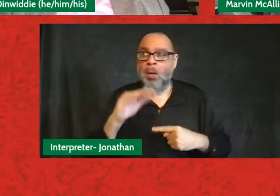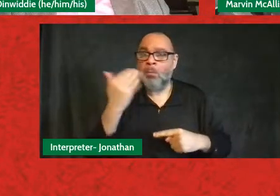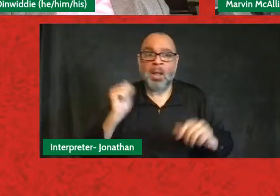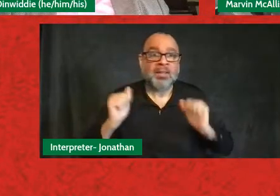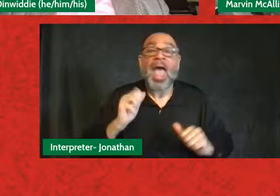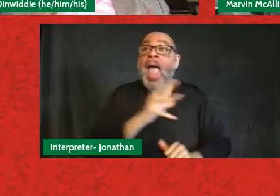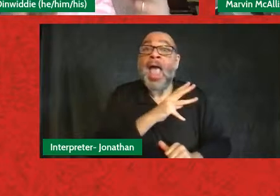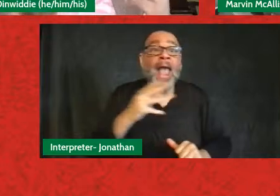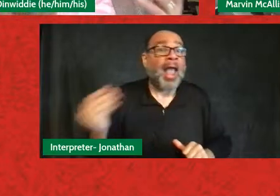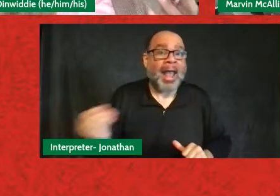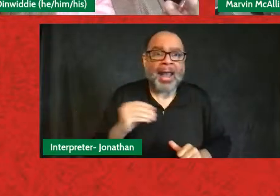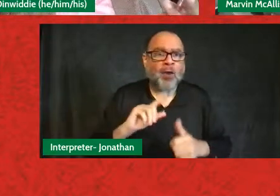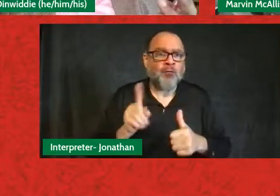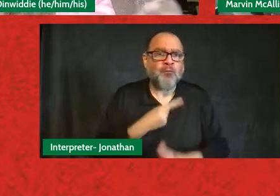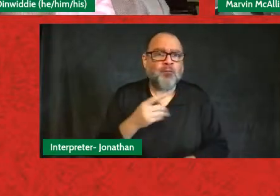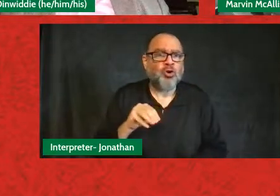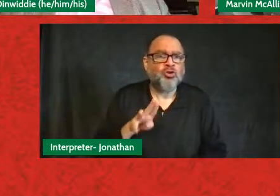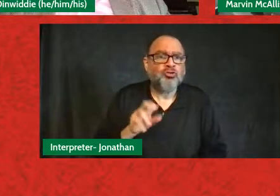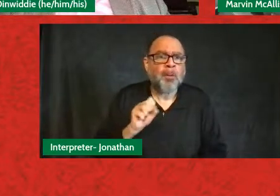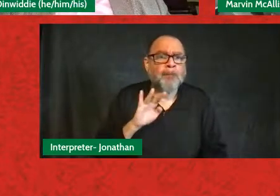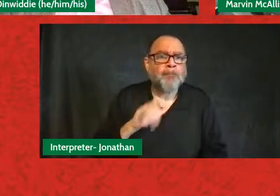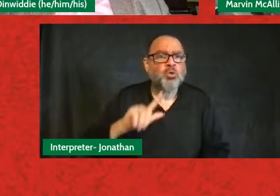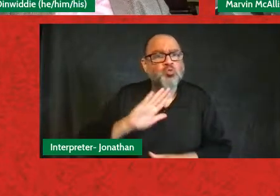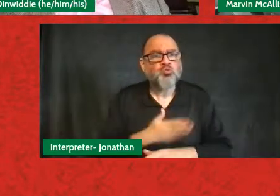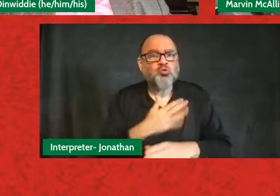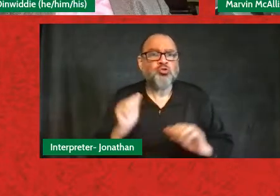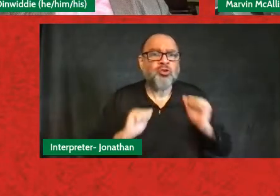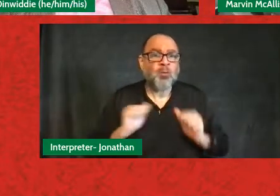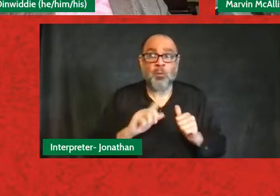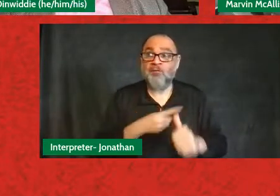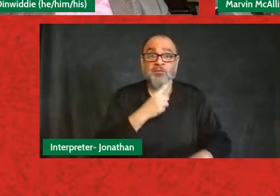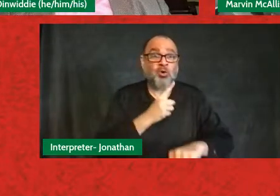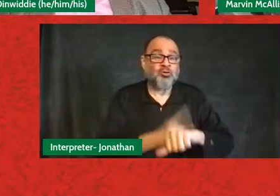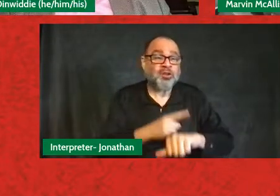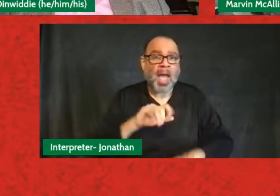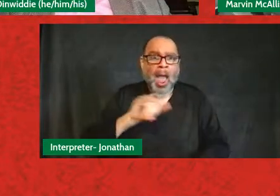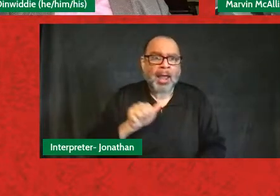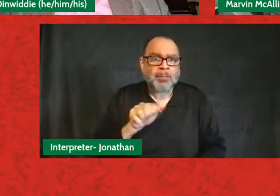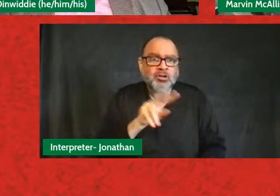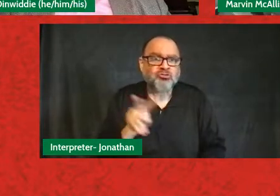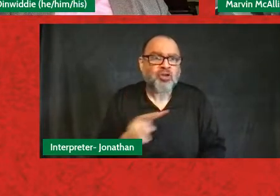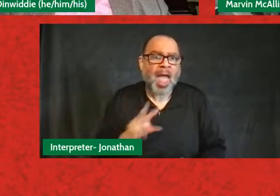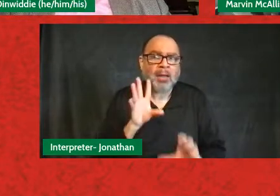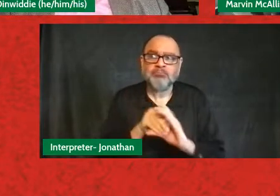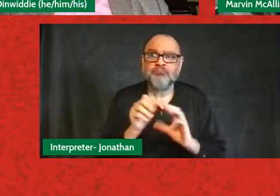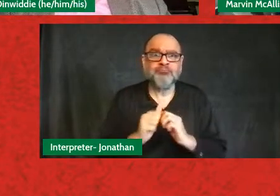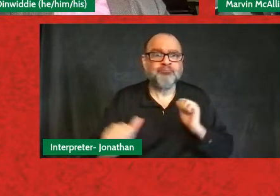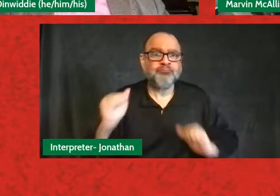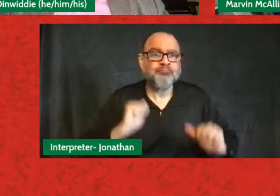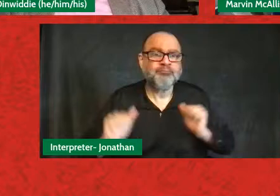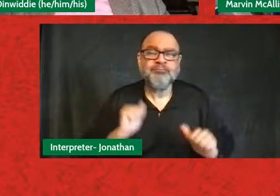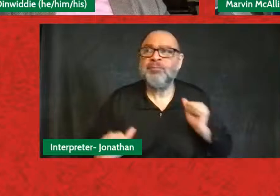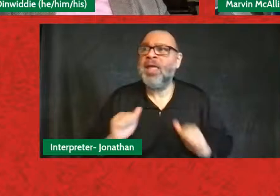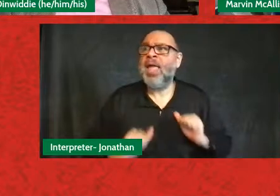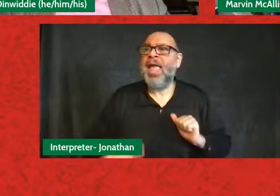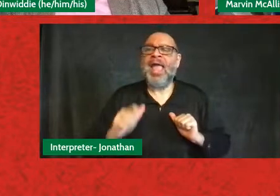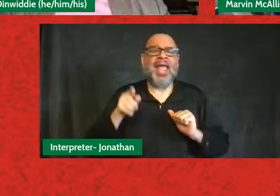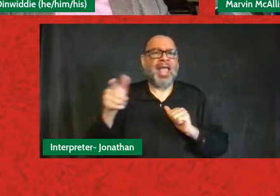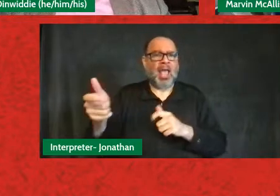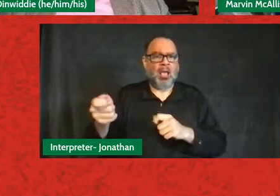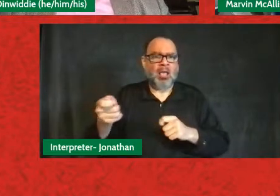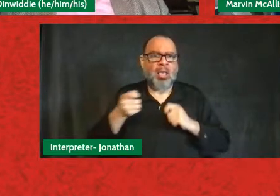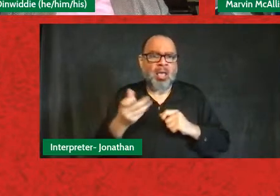to incorporate a jazz score. It introduced syncopation. It brought, you know,